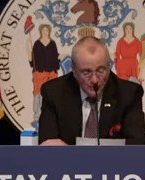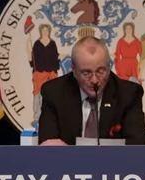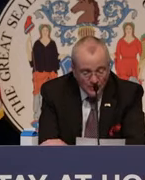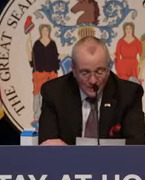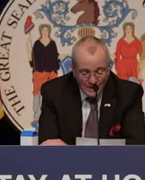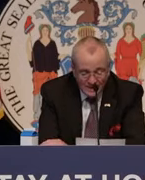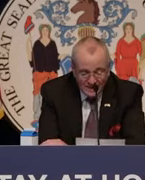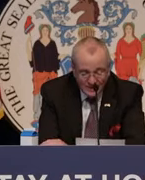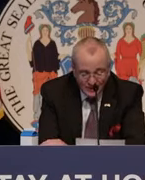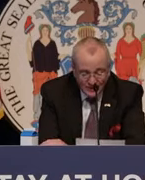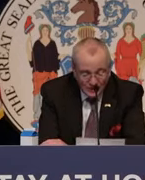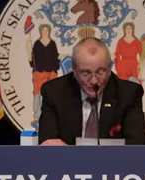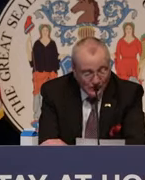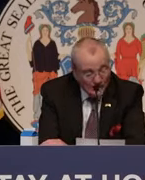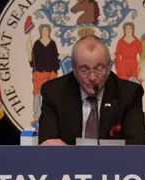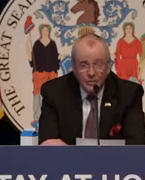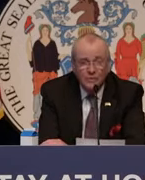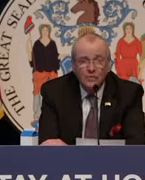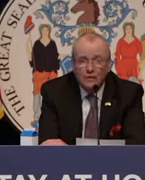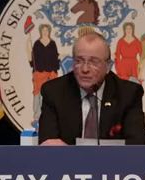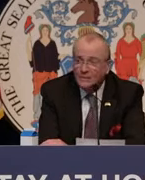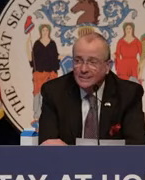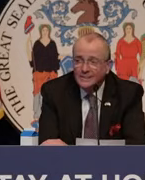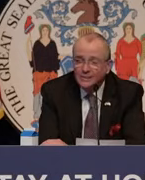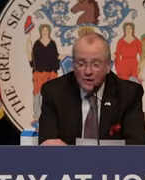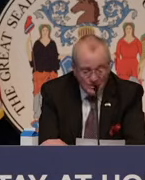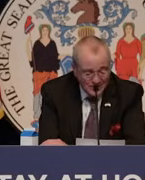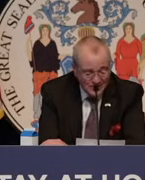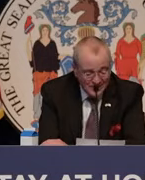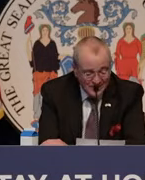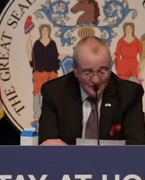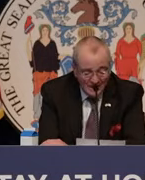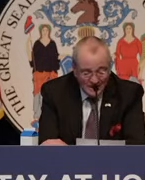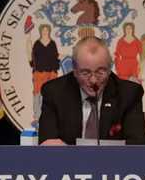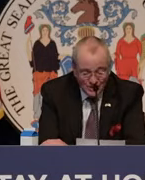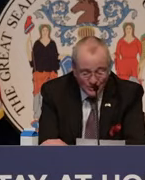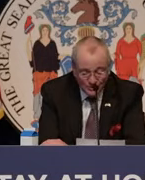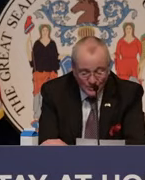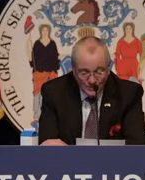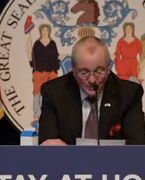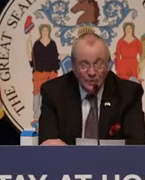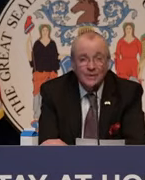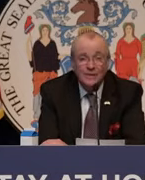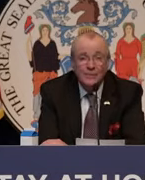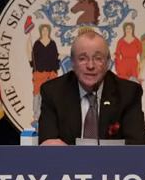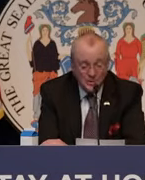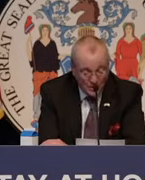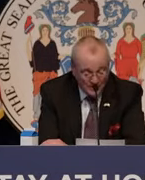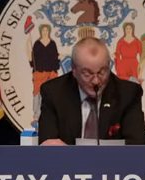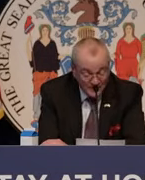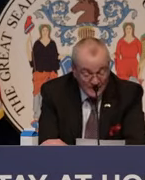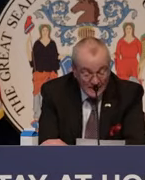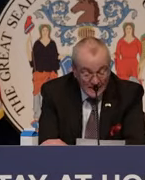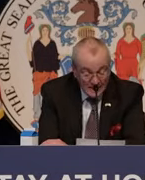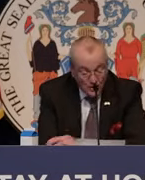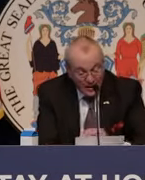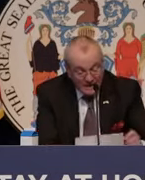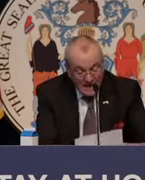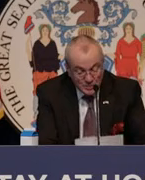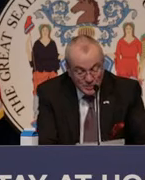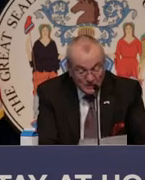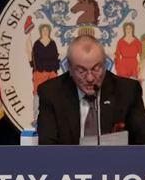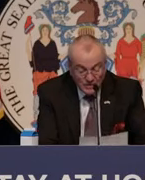need, and we both agreed when the dust settles on this awful crisis that a meeting in Jerusalem was something that we each wanted.